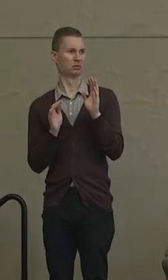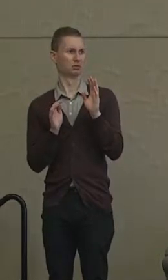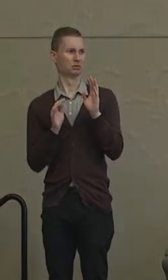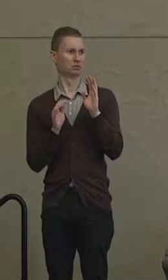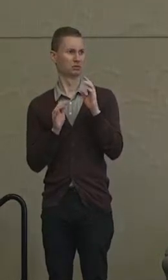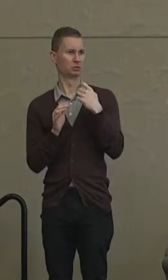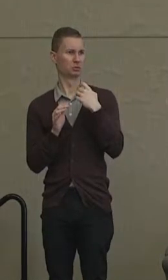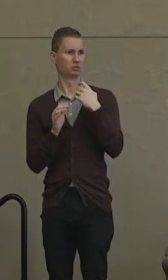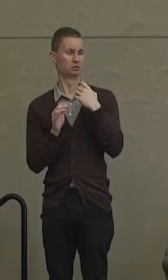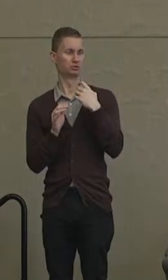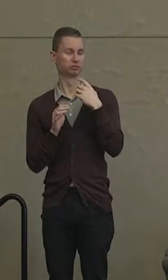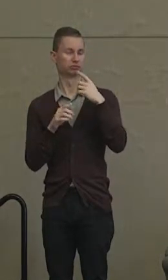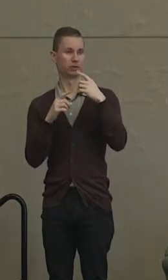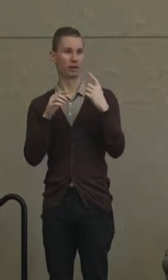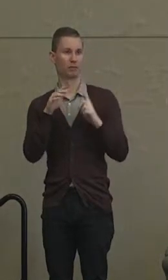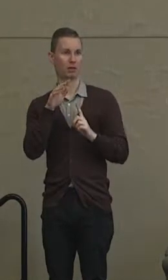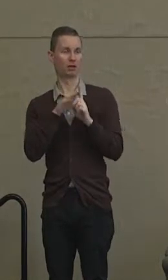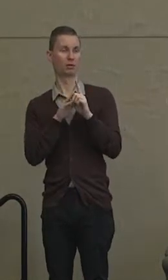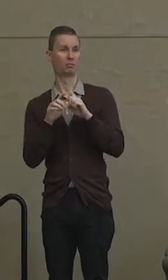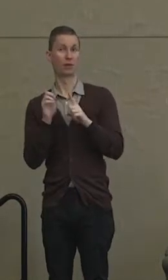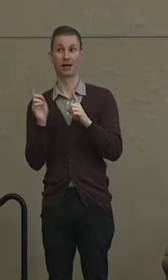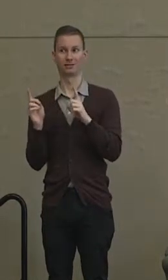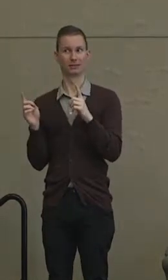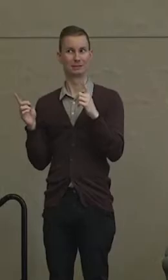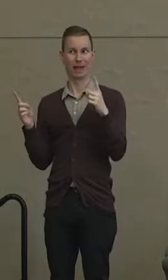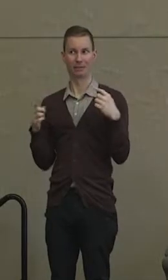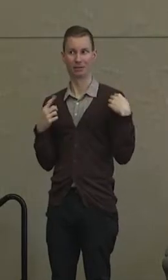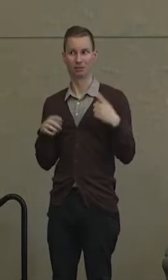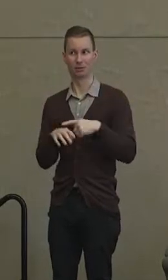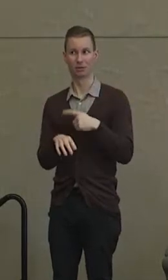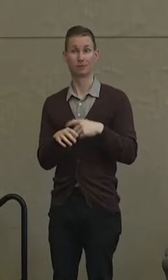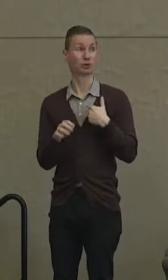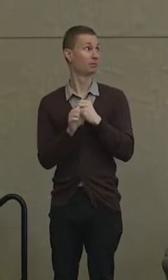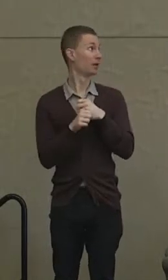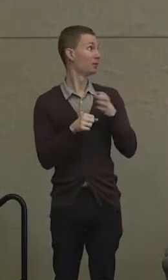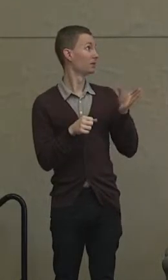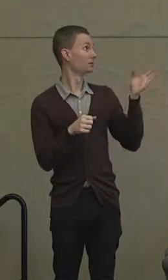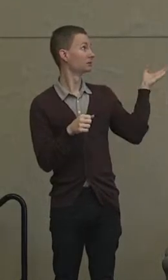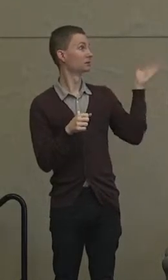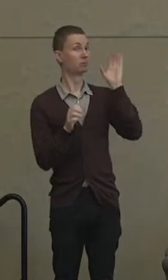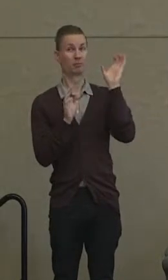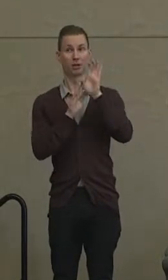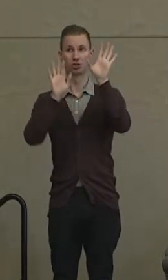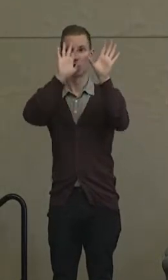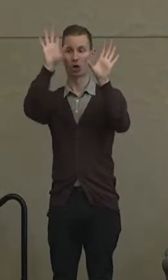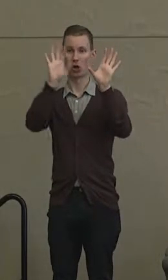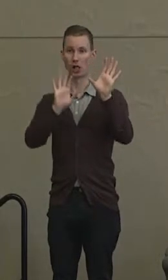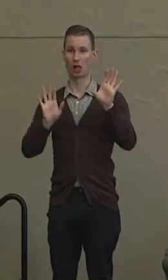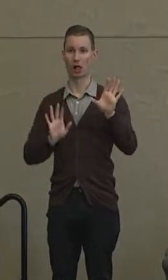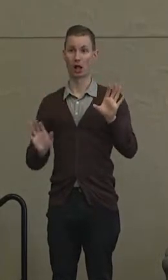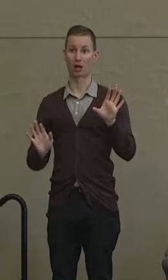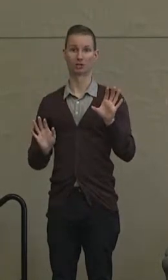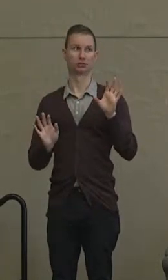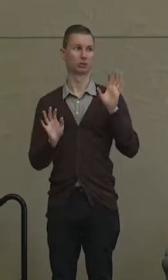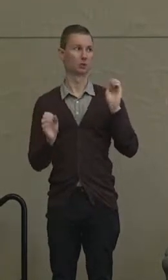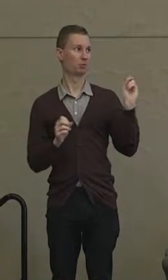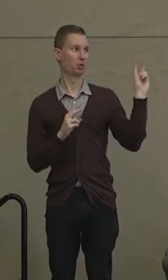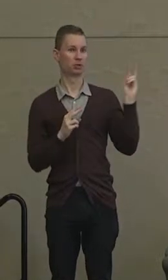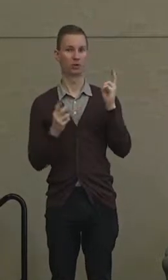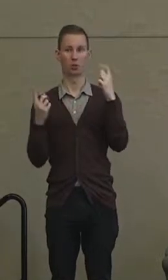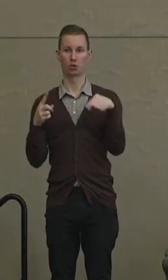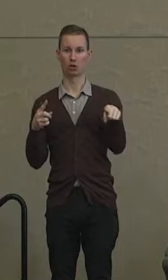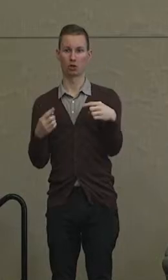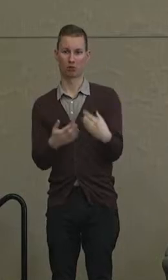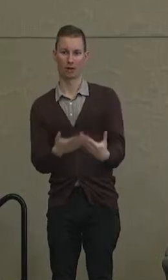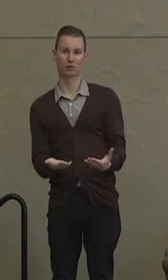work. And so I created this collage, which you guys are all like got to when you guys came here. And so I'm just